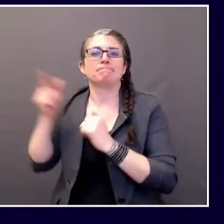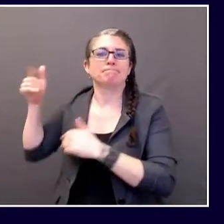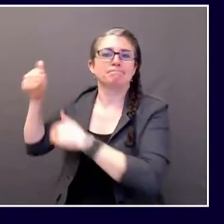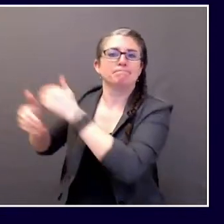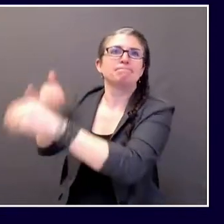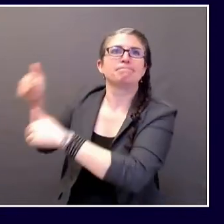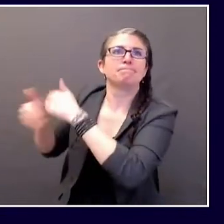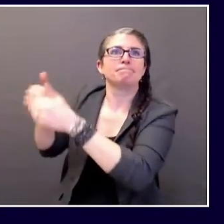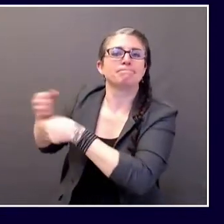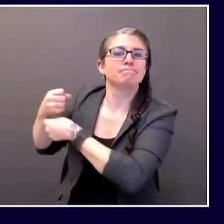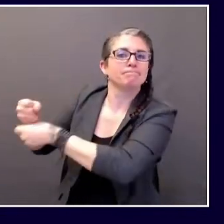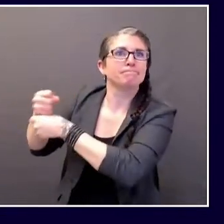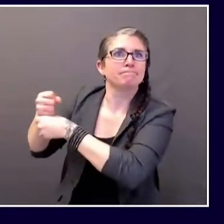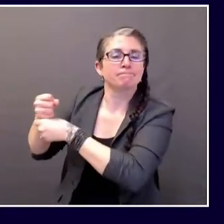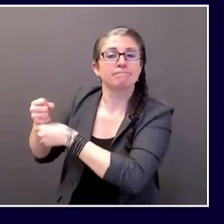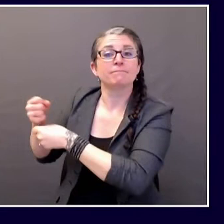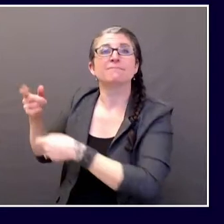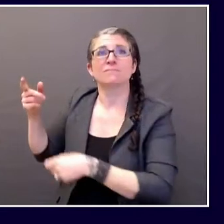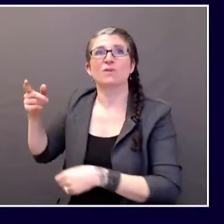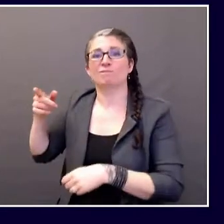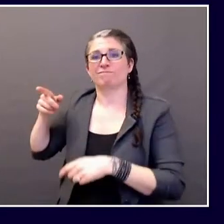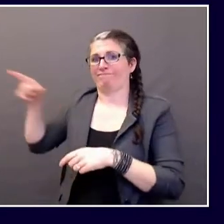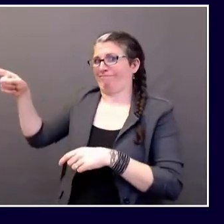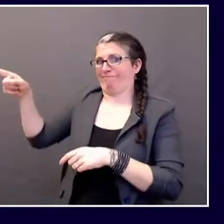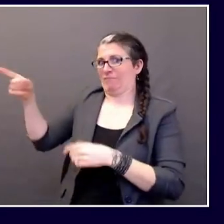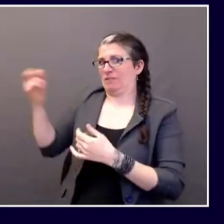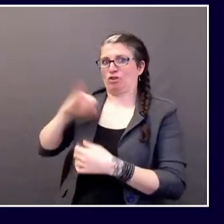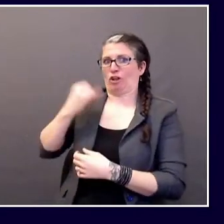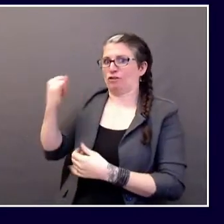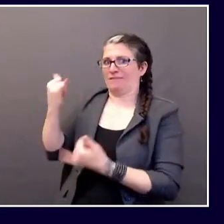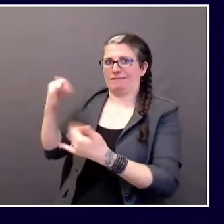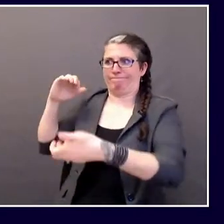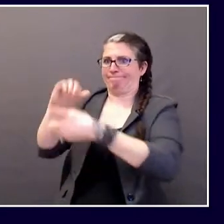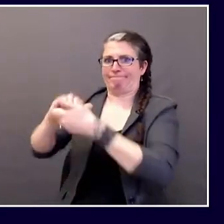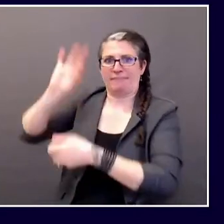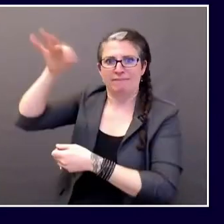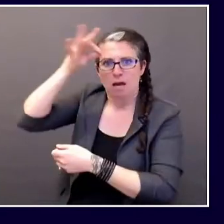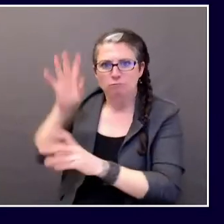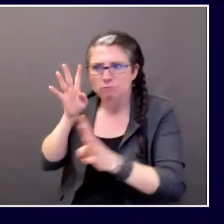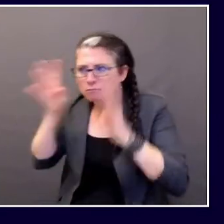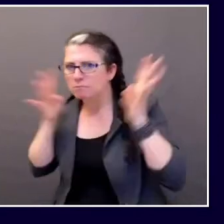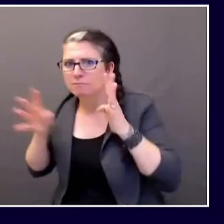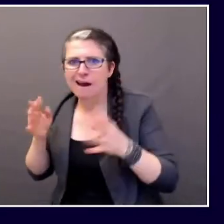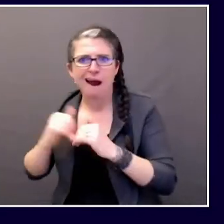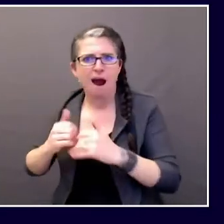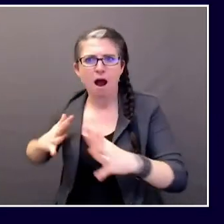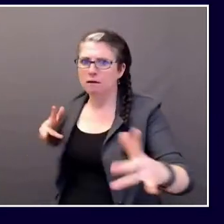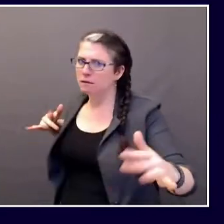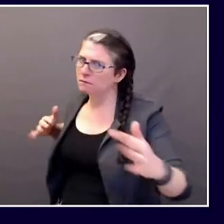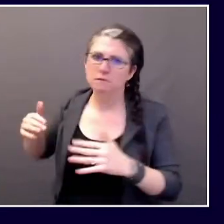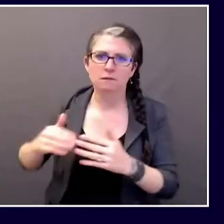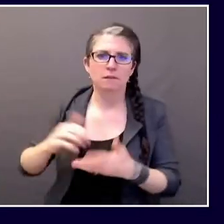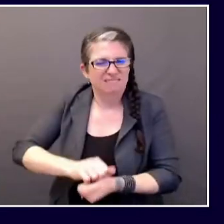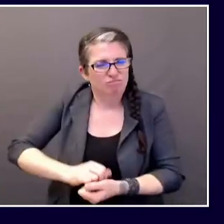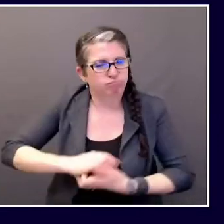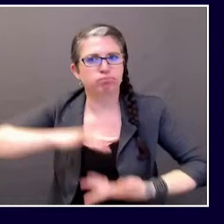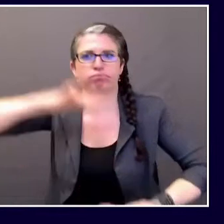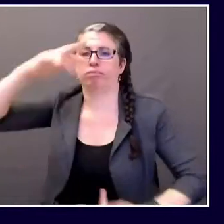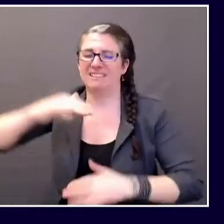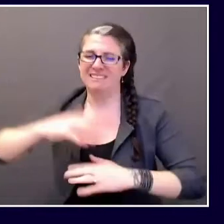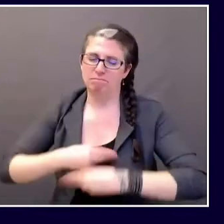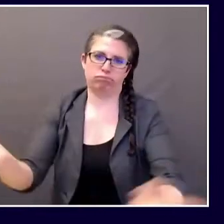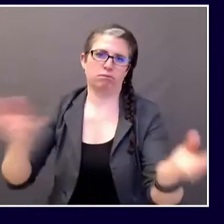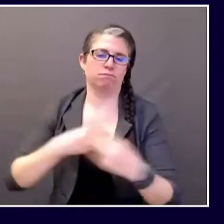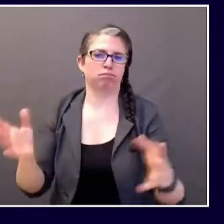much vaccine as they could so we can get it into arms and keep running this race against the variant. But now we have to understand what